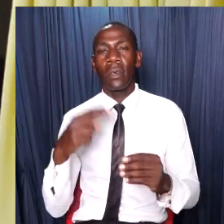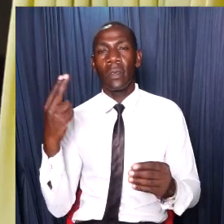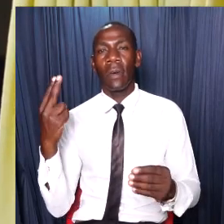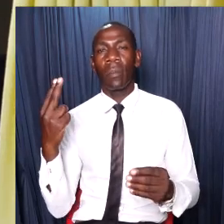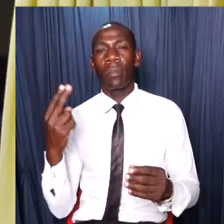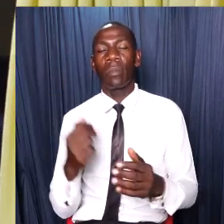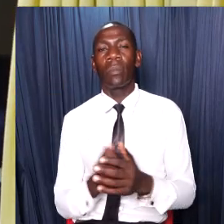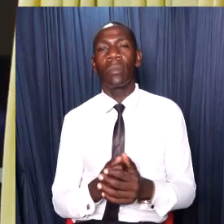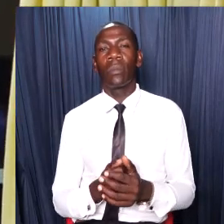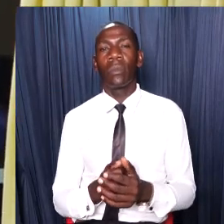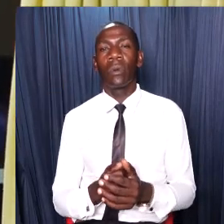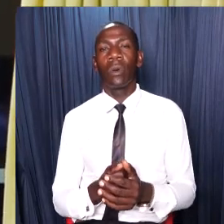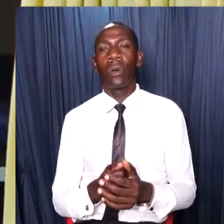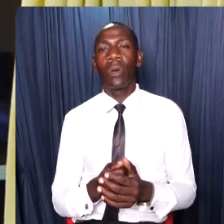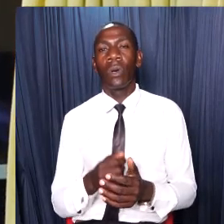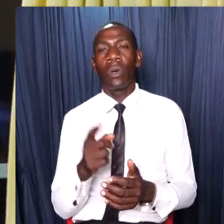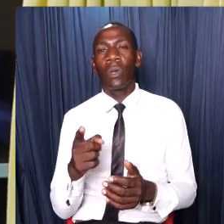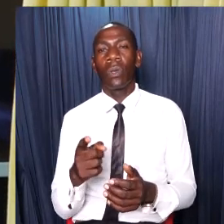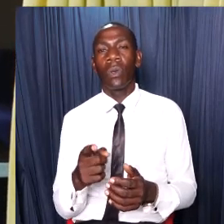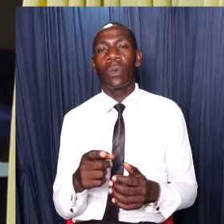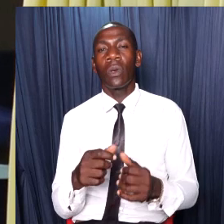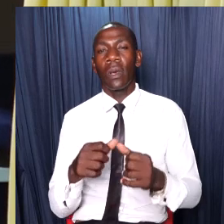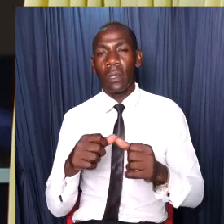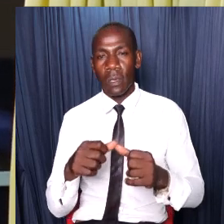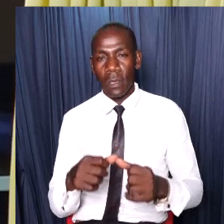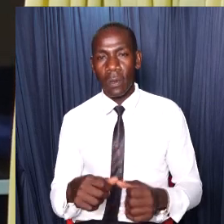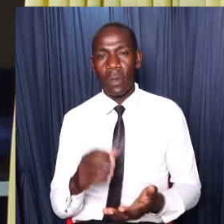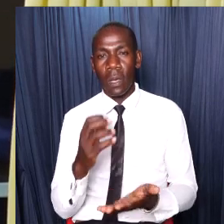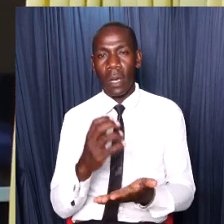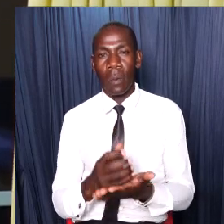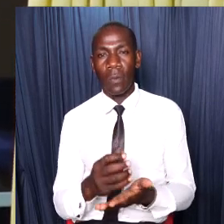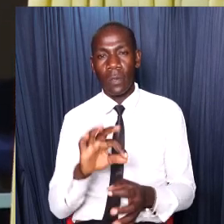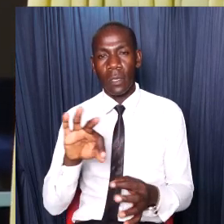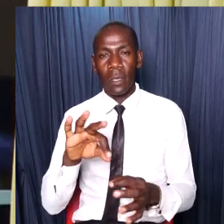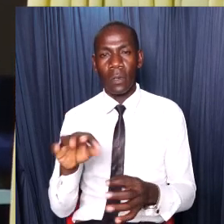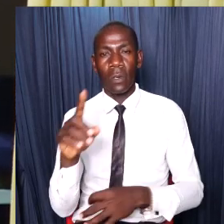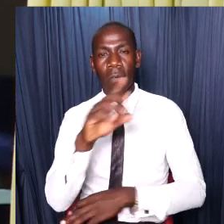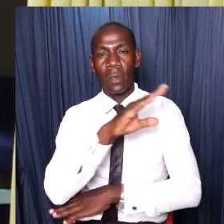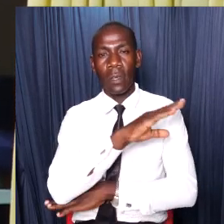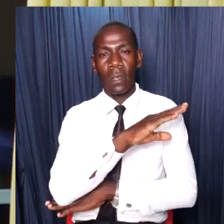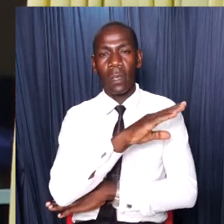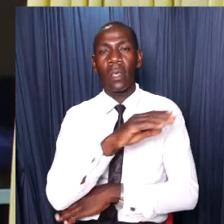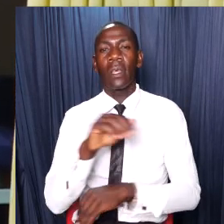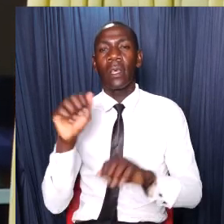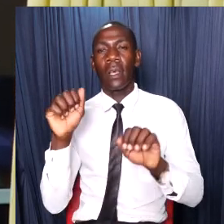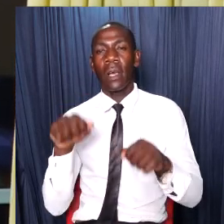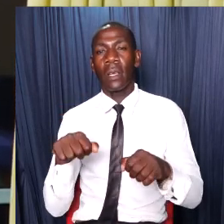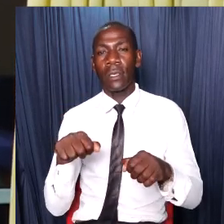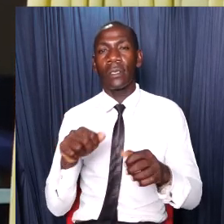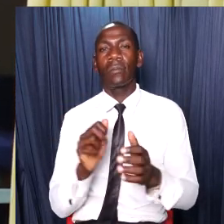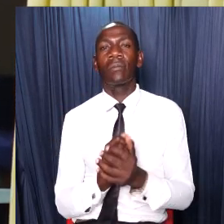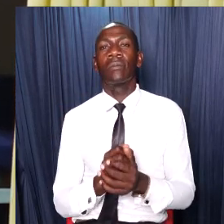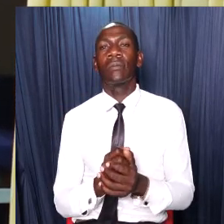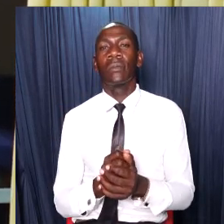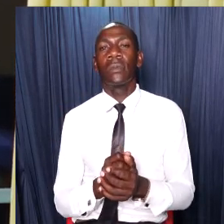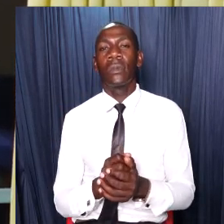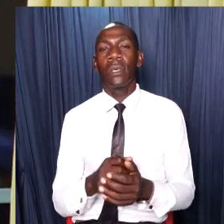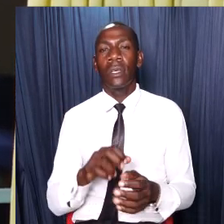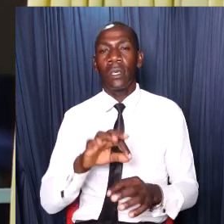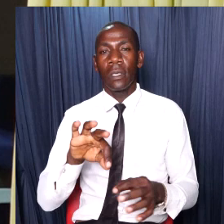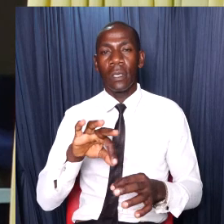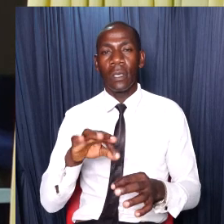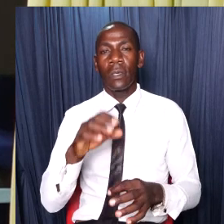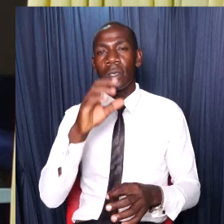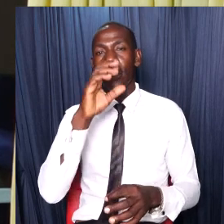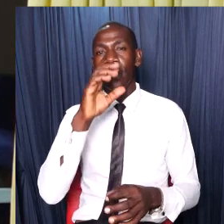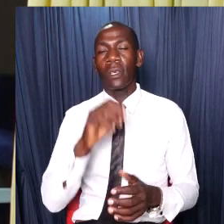can easily give up. You can stay with a cup of tea the yeye whole hawezi. Day. But she can't.